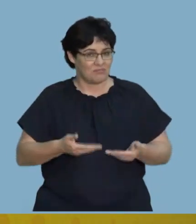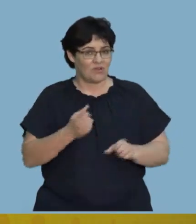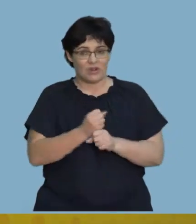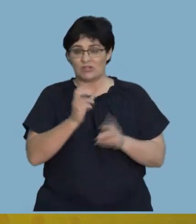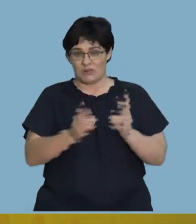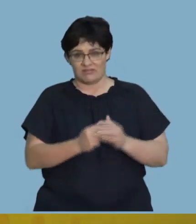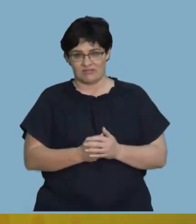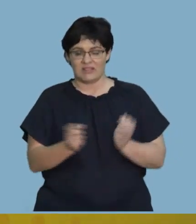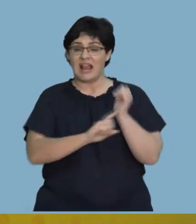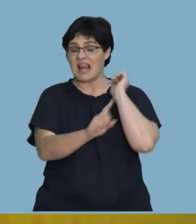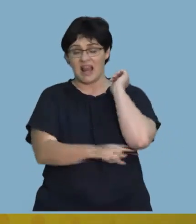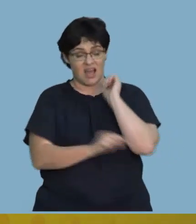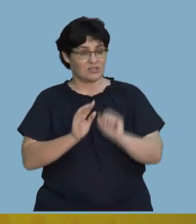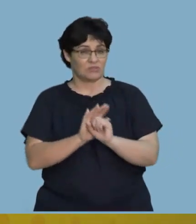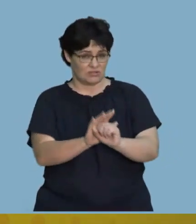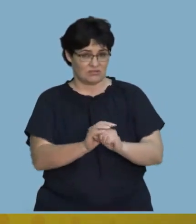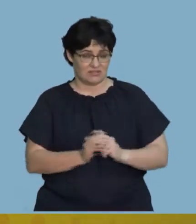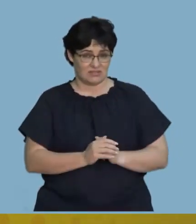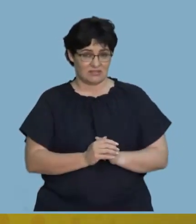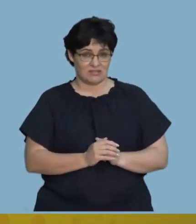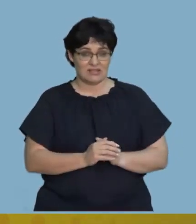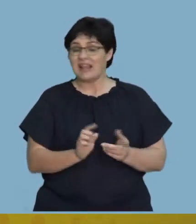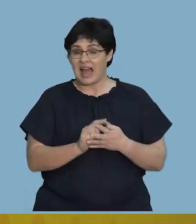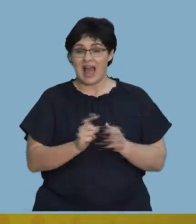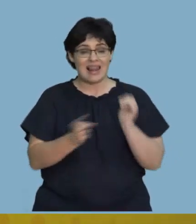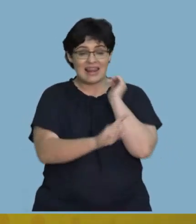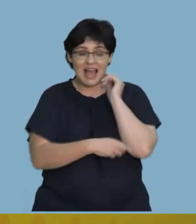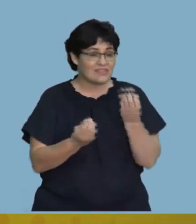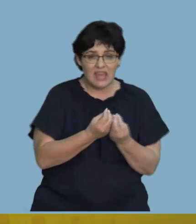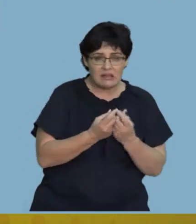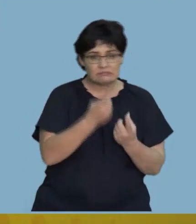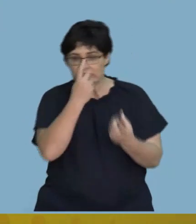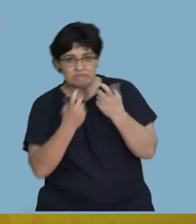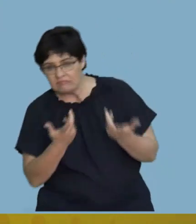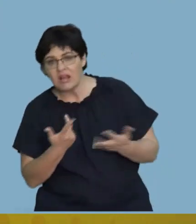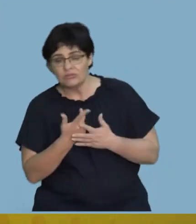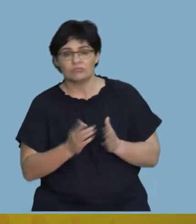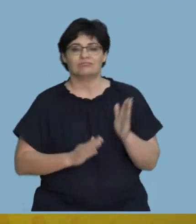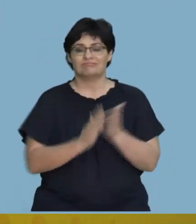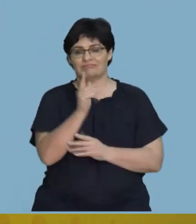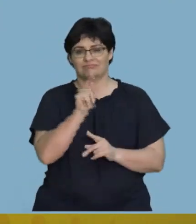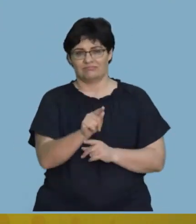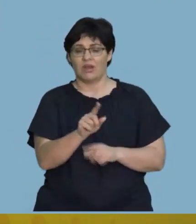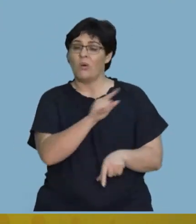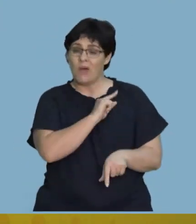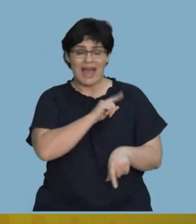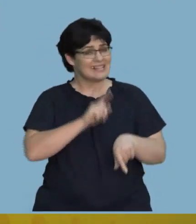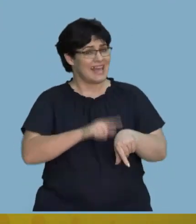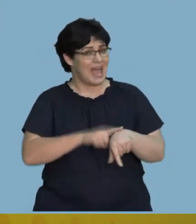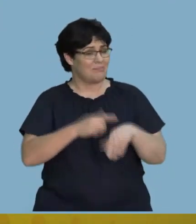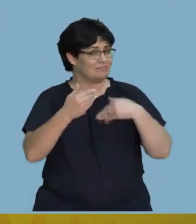part of our last push, there's probably 1,000+ things, for us to actually go through. But because of time